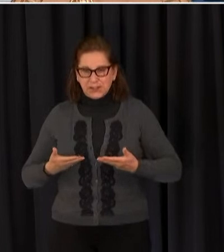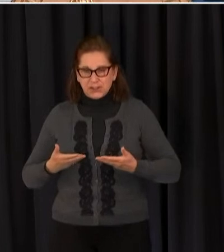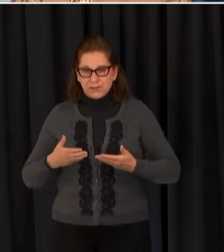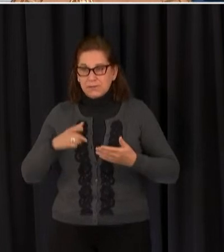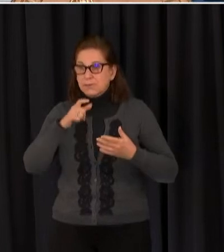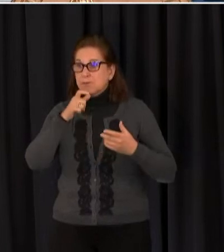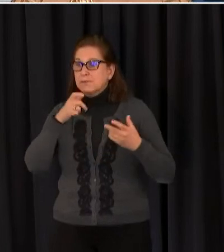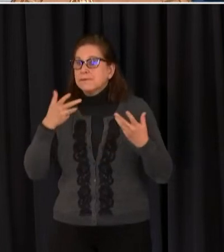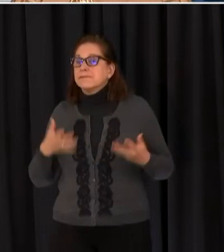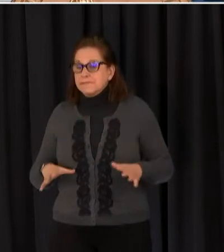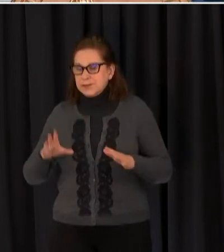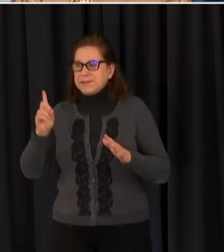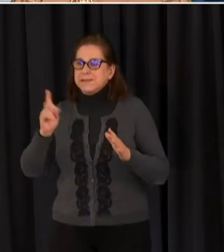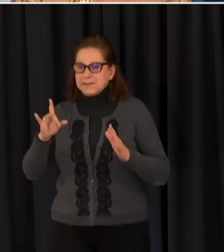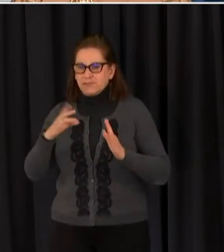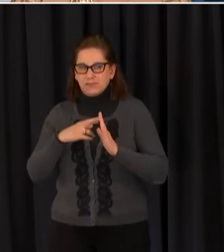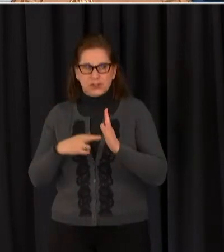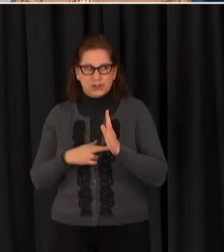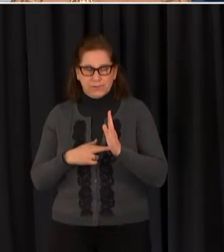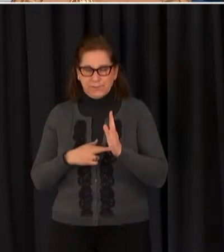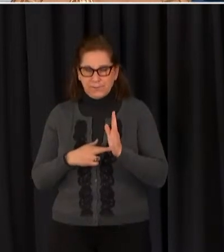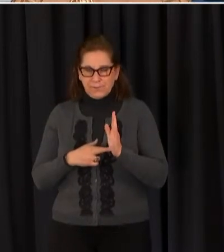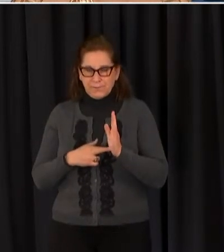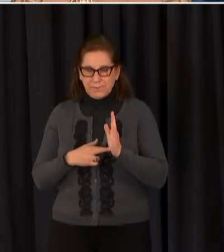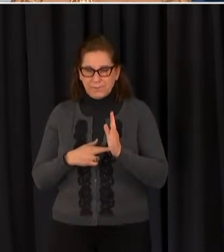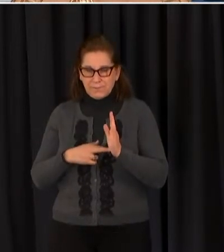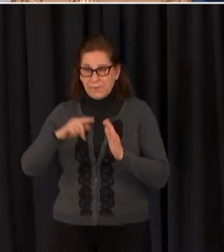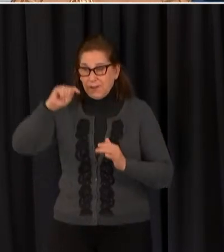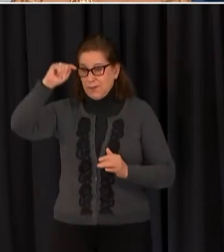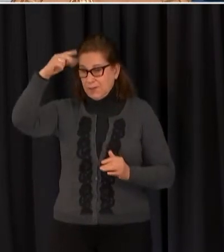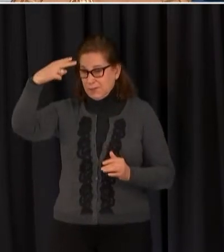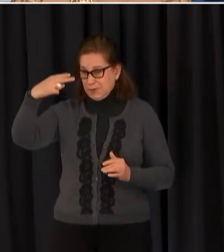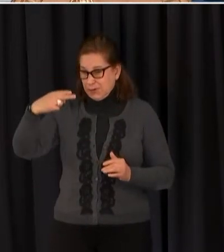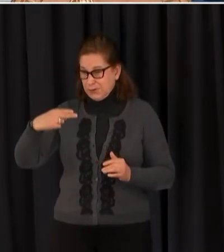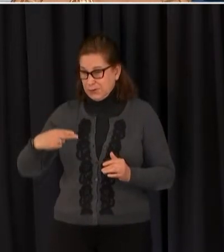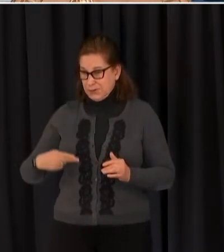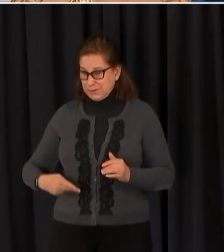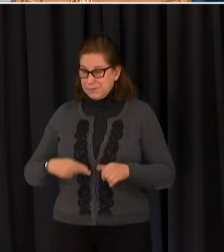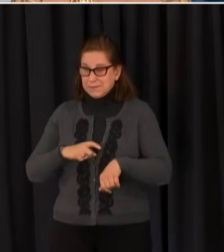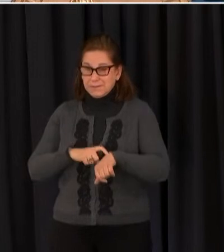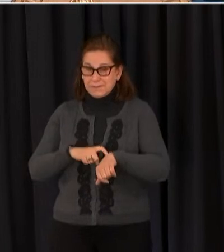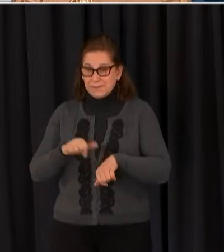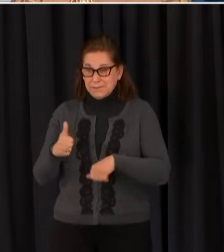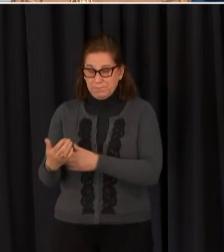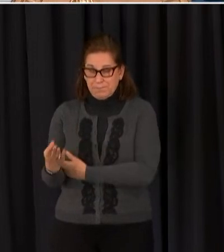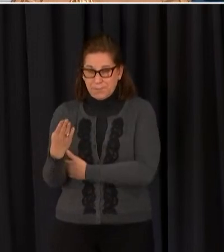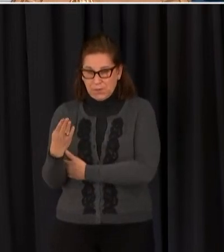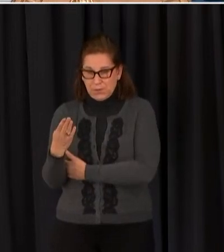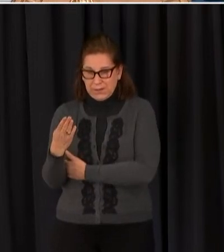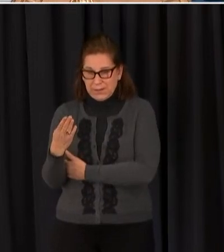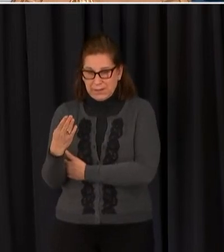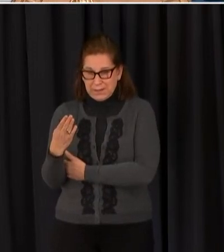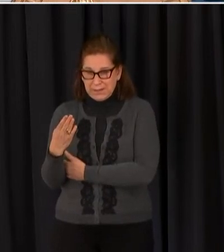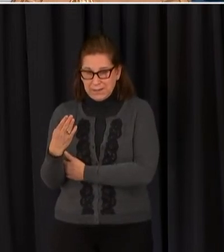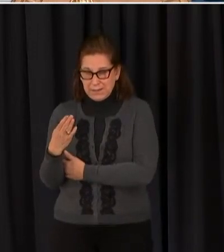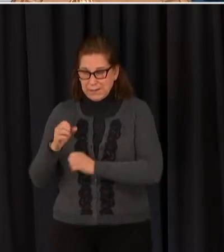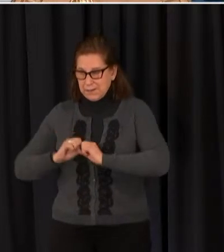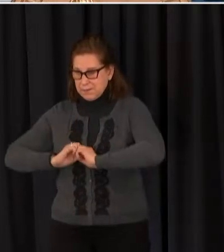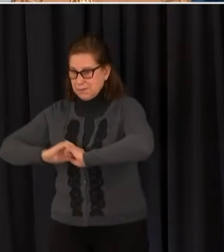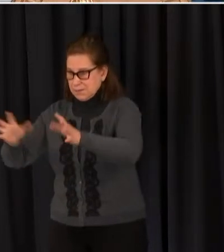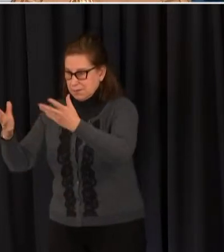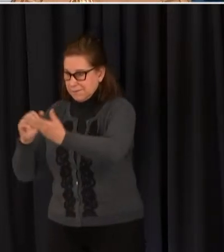are pre-registered on Thursdays at 10 a.m., on Sundays at 10 a.m., and